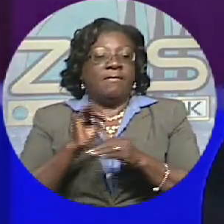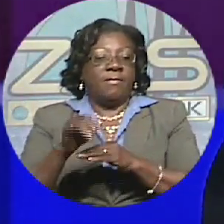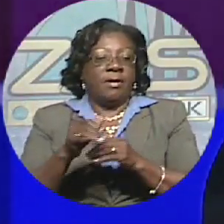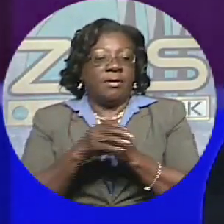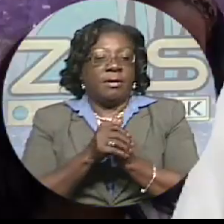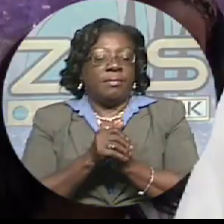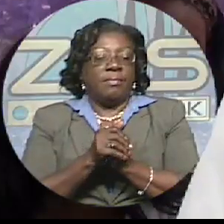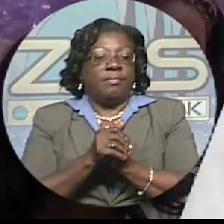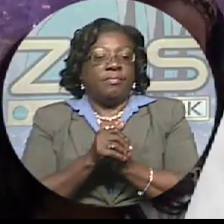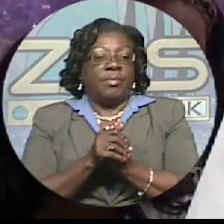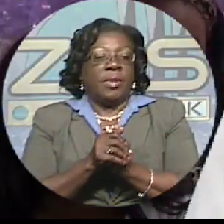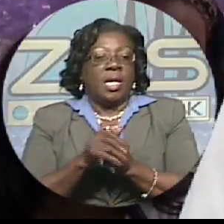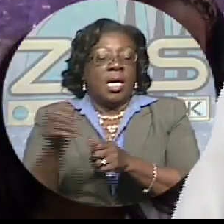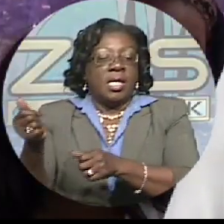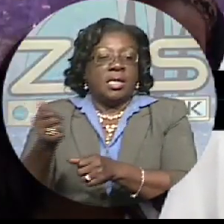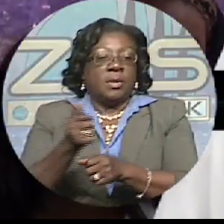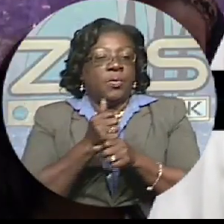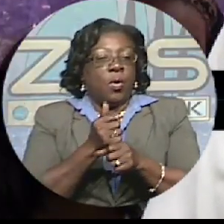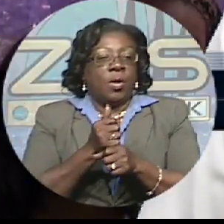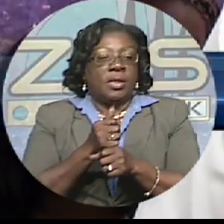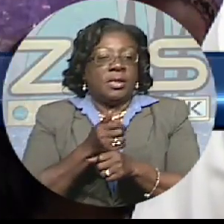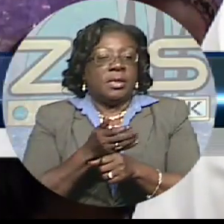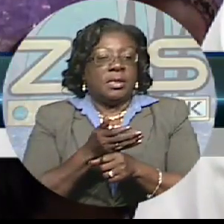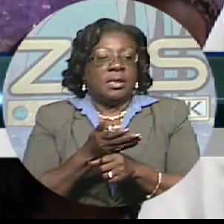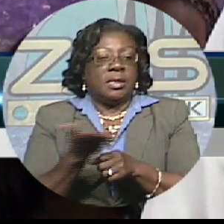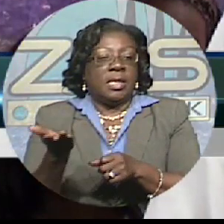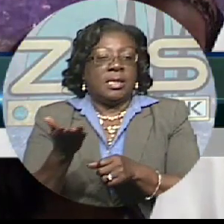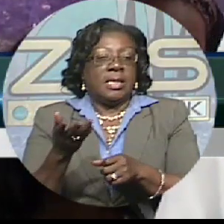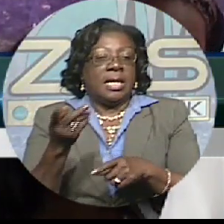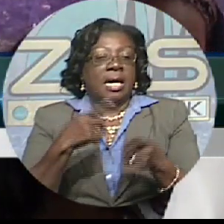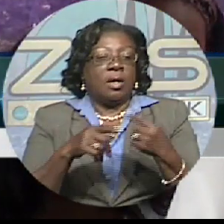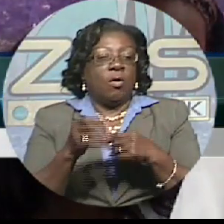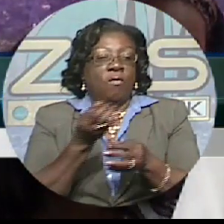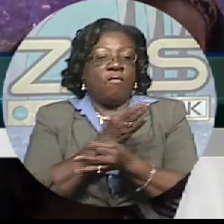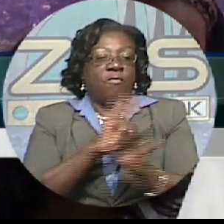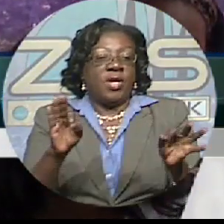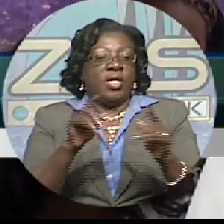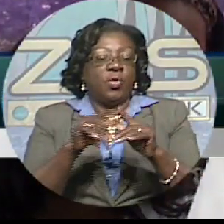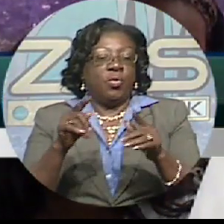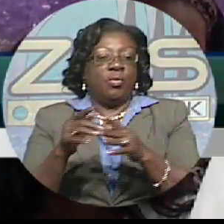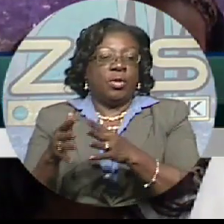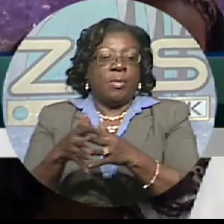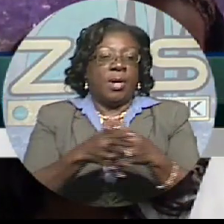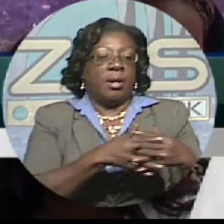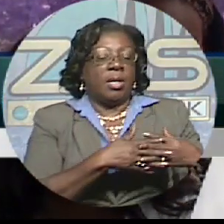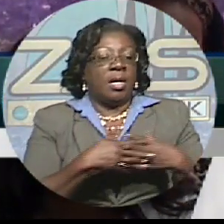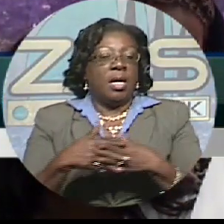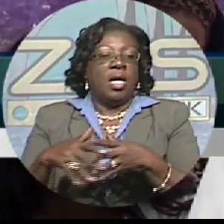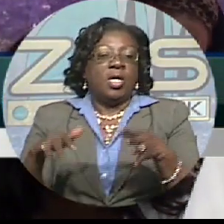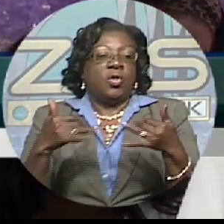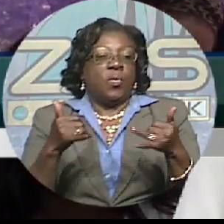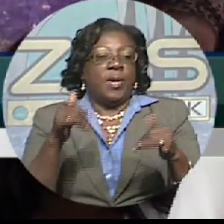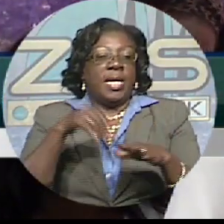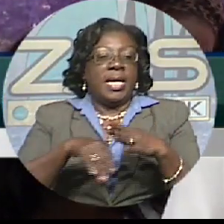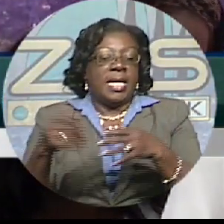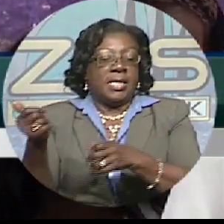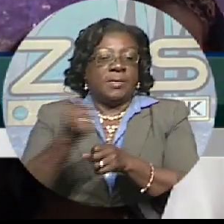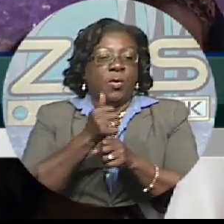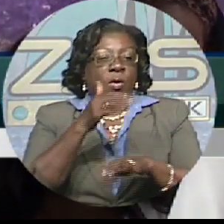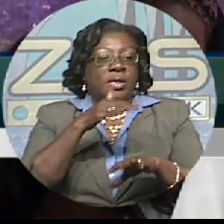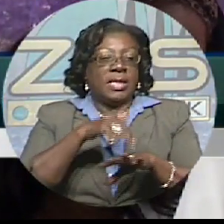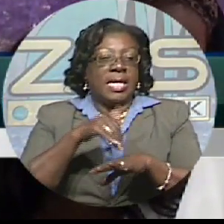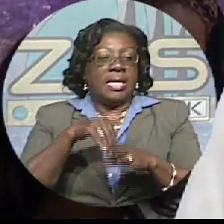lifted. Sports teams, they cannot go freely to the U.S. to participate in sports